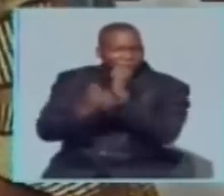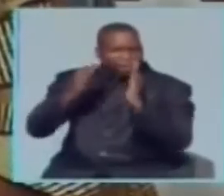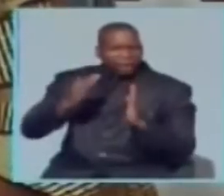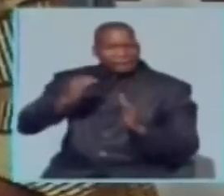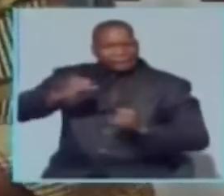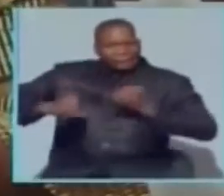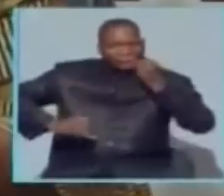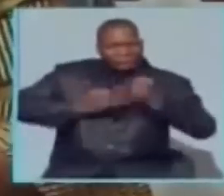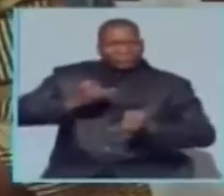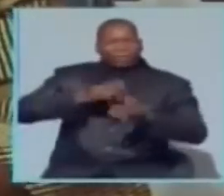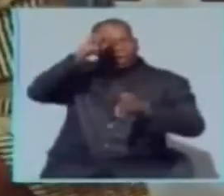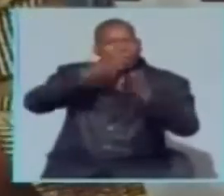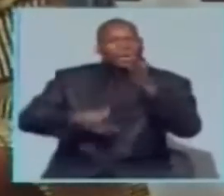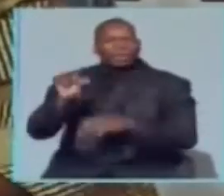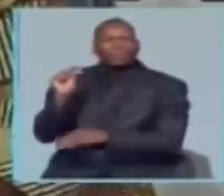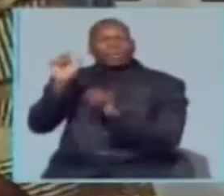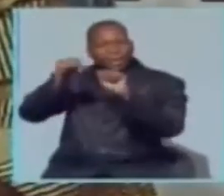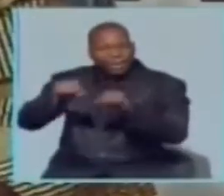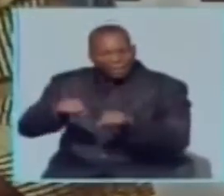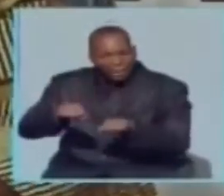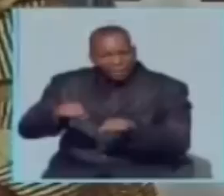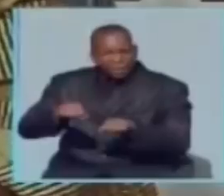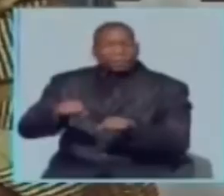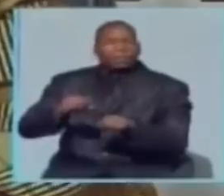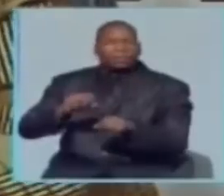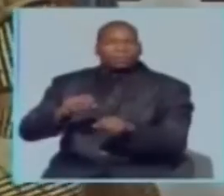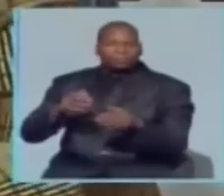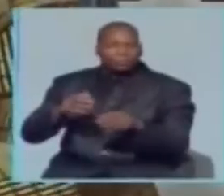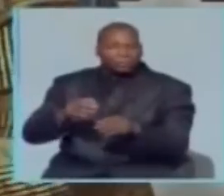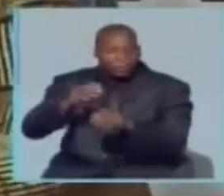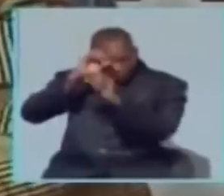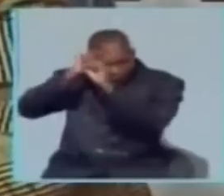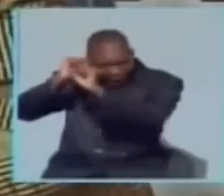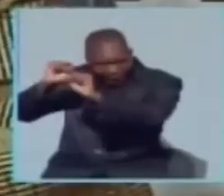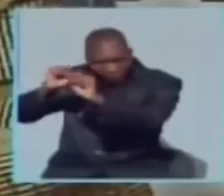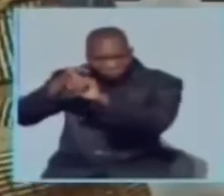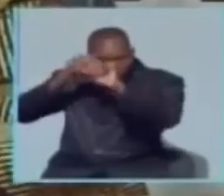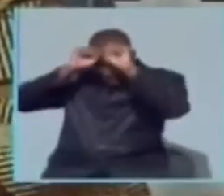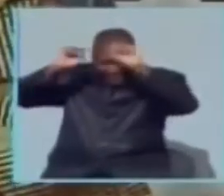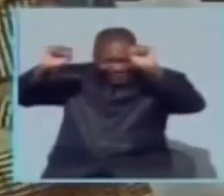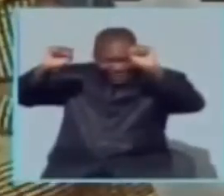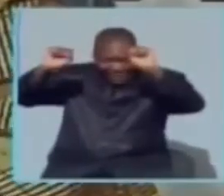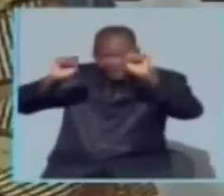cheap tariffs, we came up and suggested, and you heard the president talk about the tariff of about